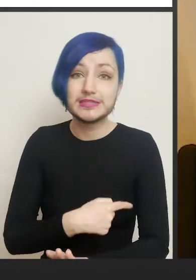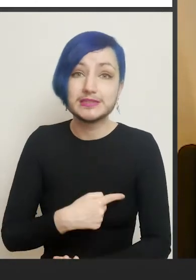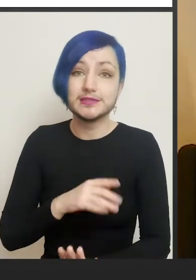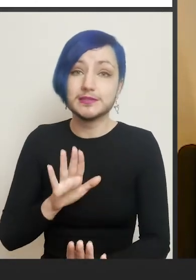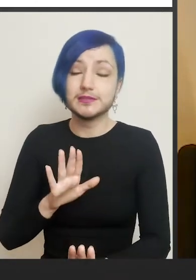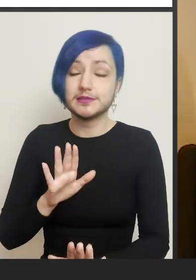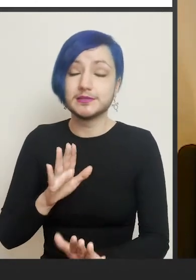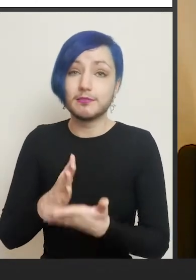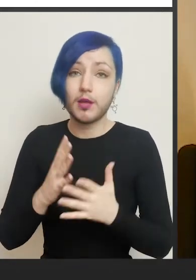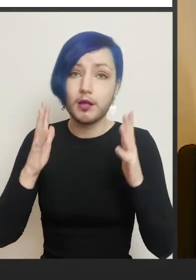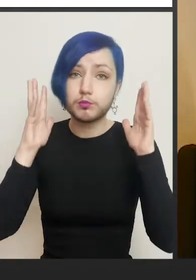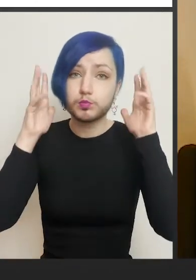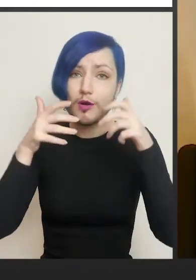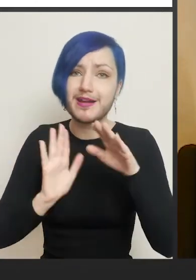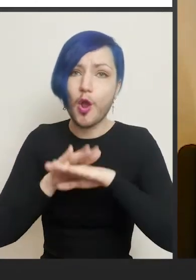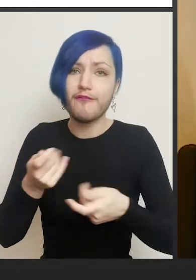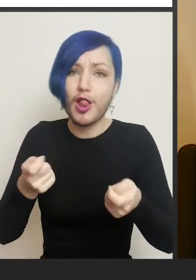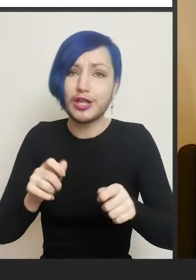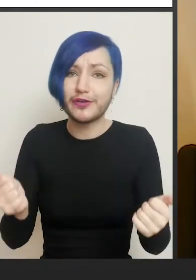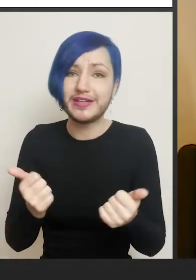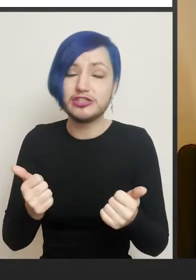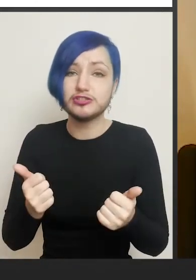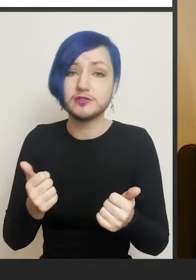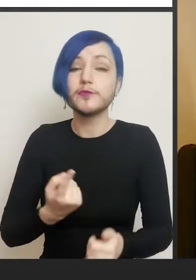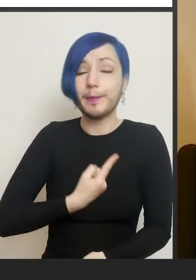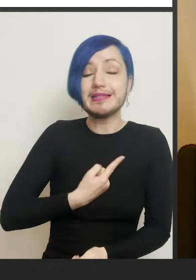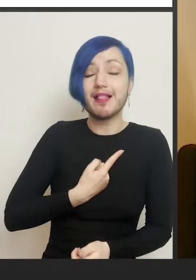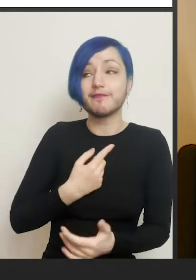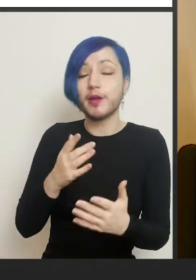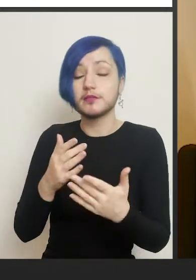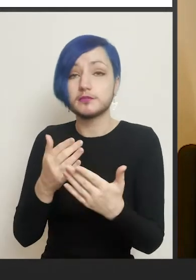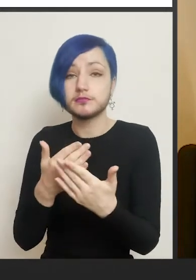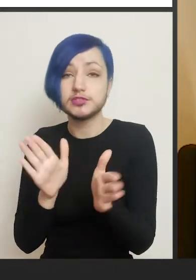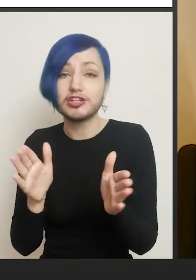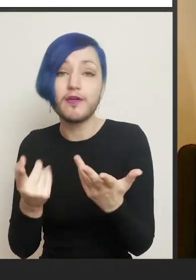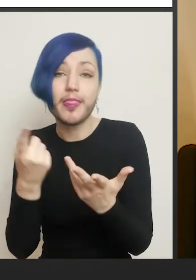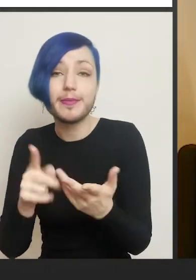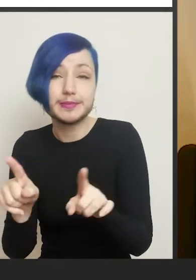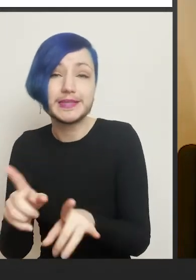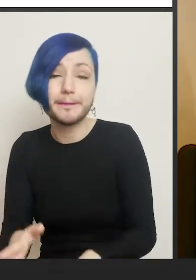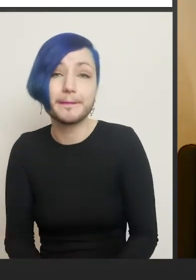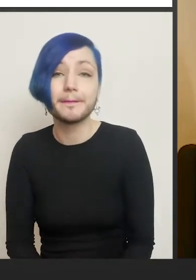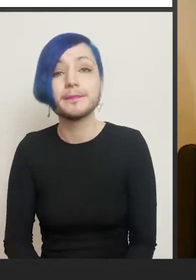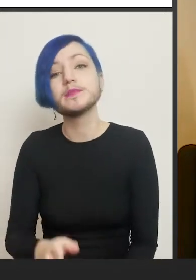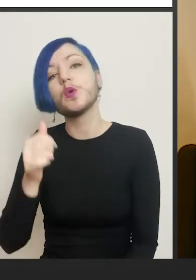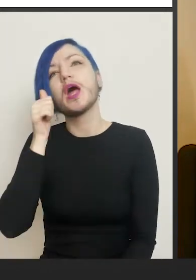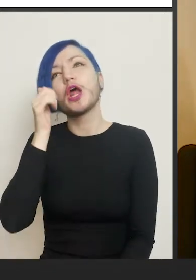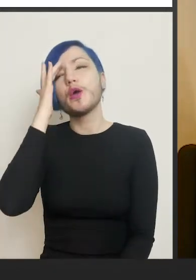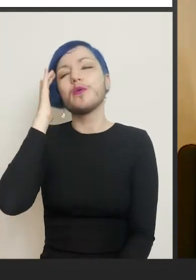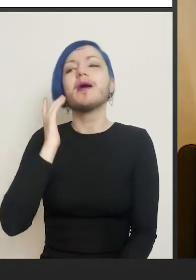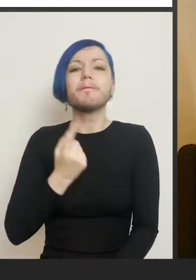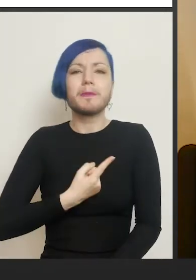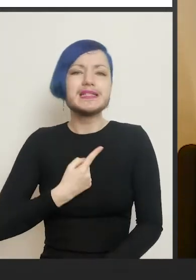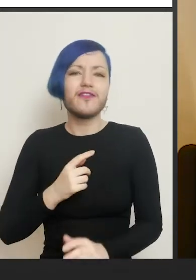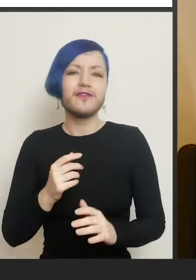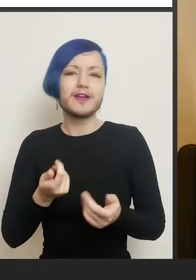really worried. I'm really worried about lockdown ending, not just for myself, but for other people. Now, I know that I